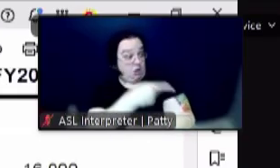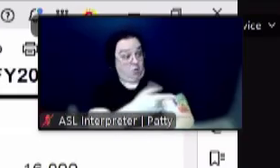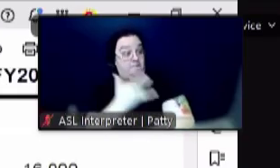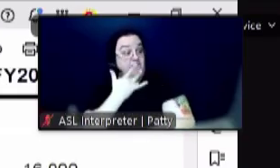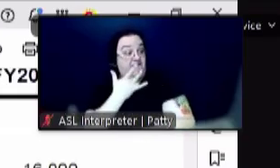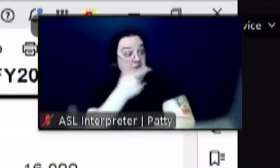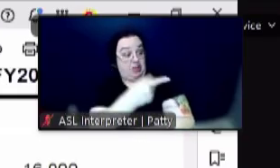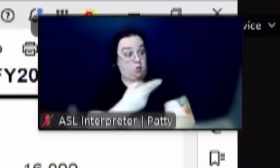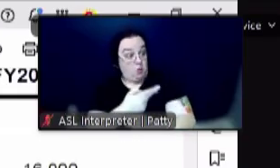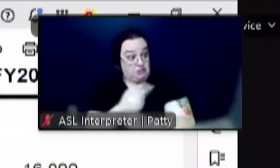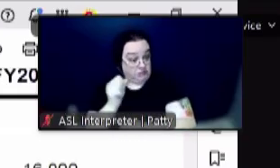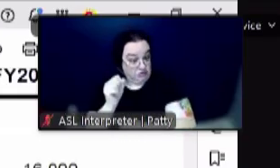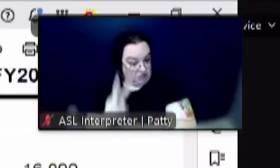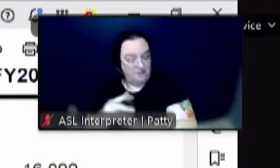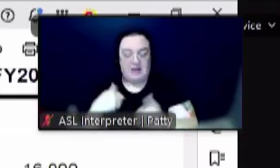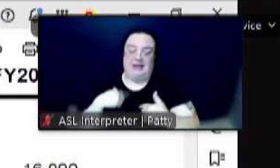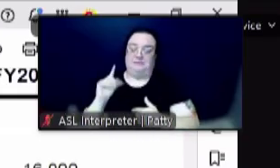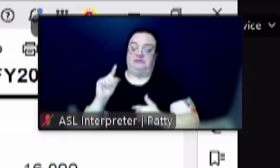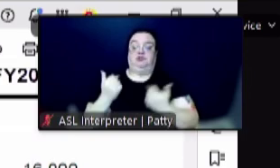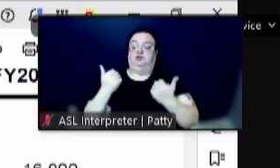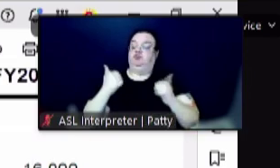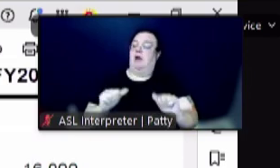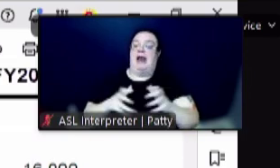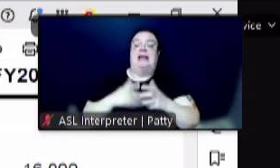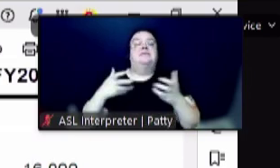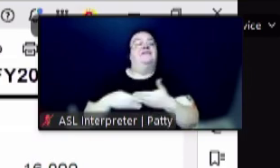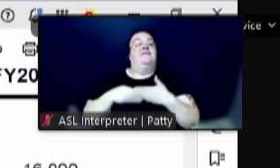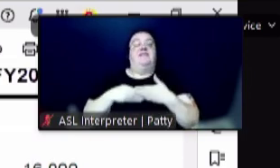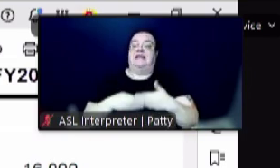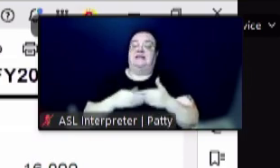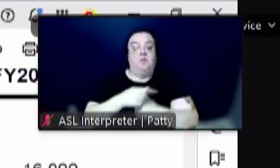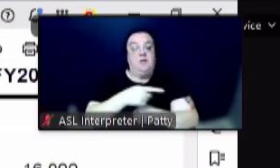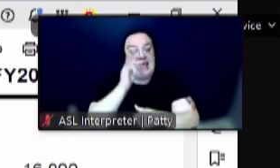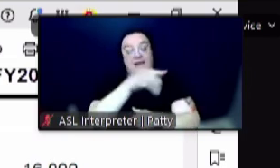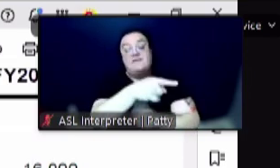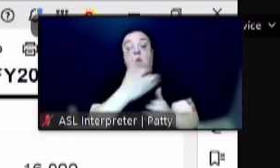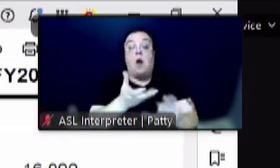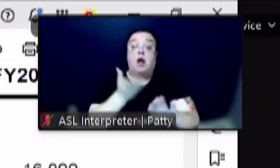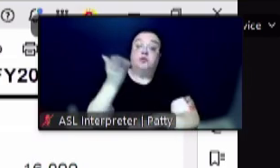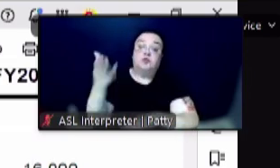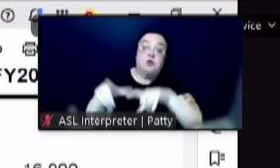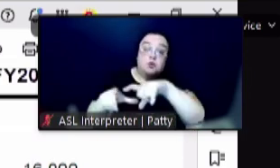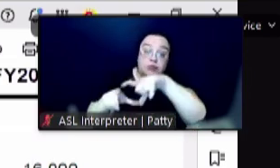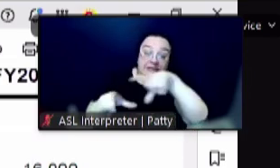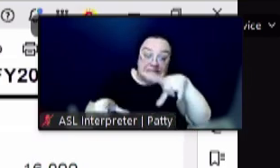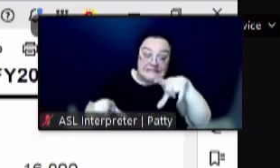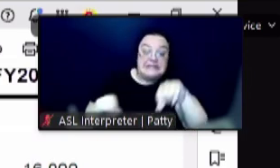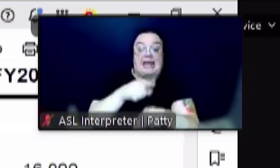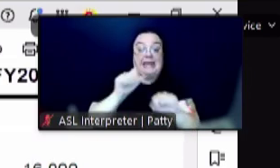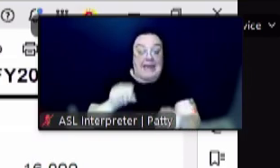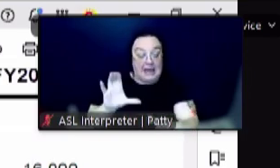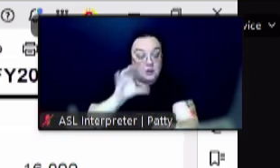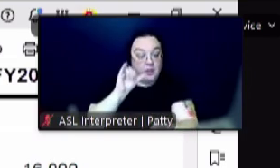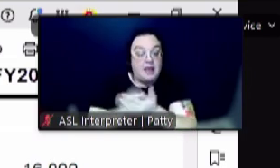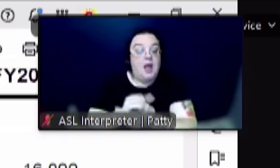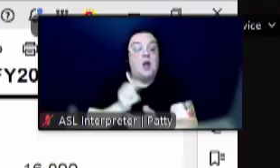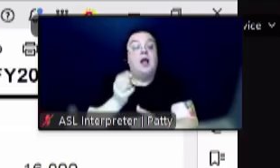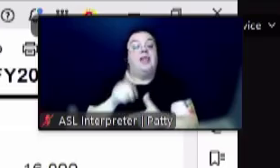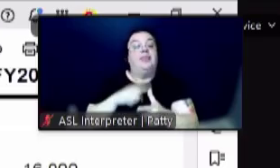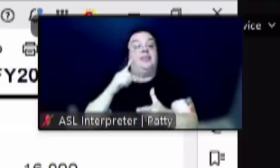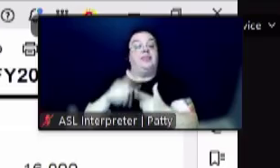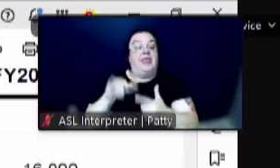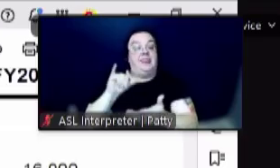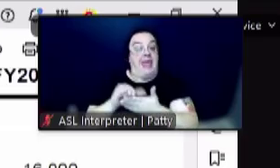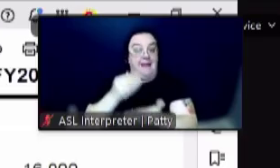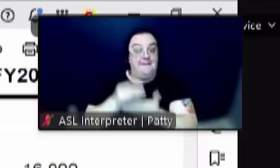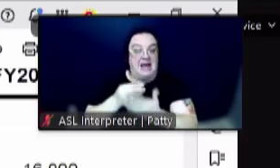use the software? I'm just trying to be as flexible with them. So if they want to turn in their receipts, they can give me their receipts, and then that money would come from the